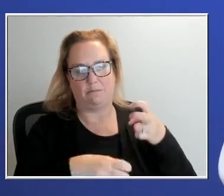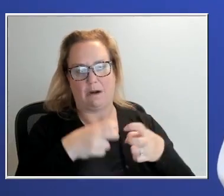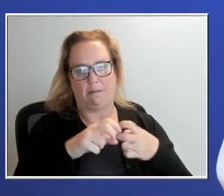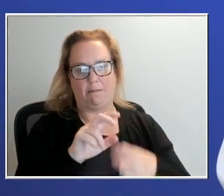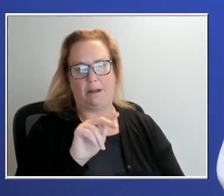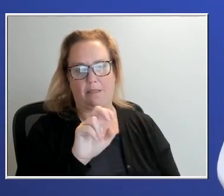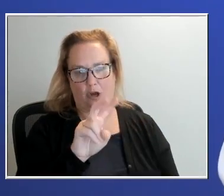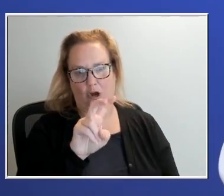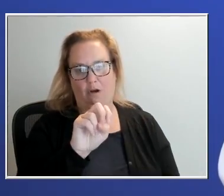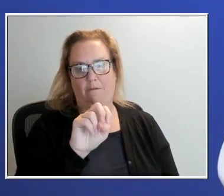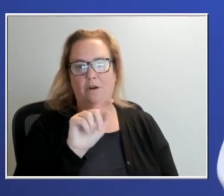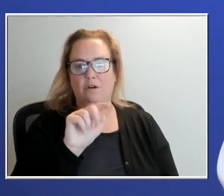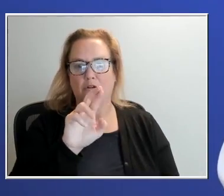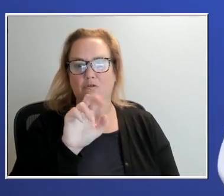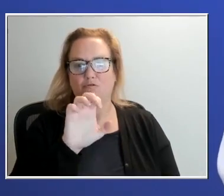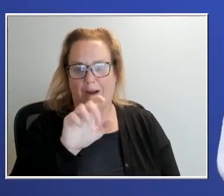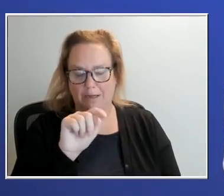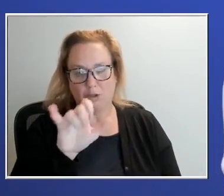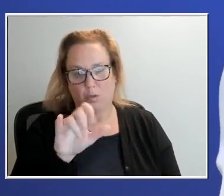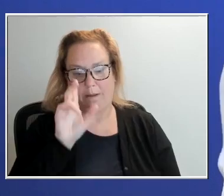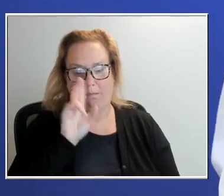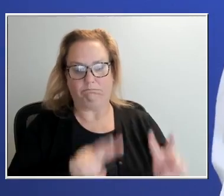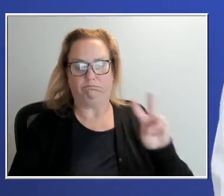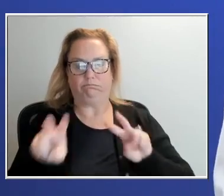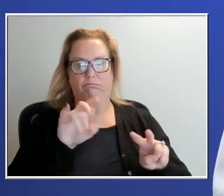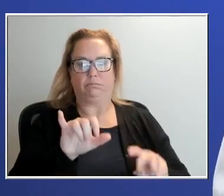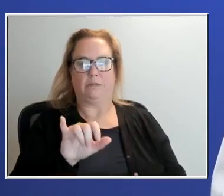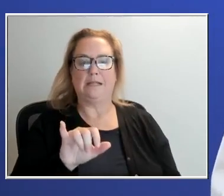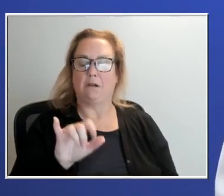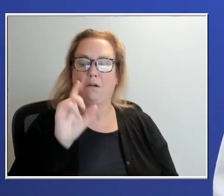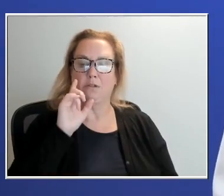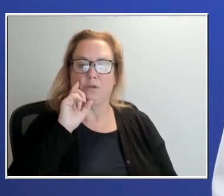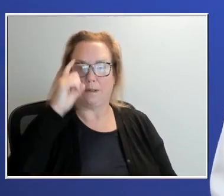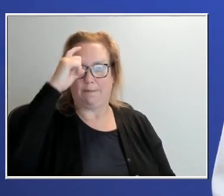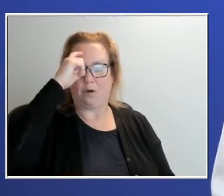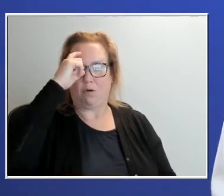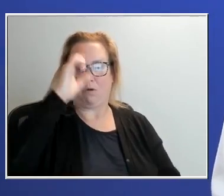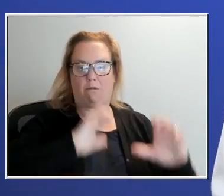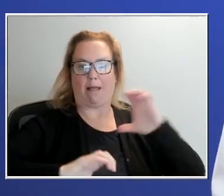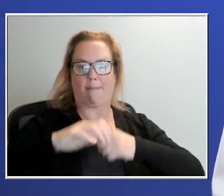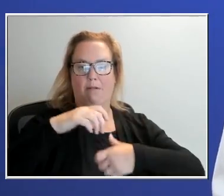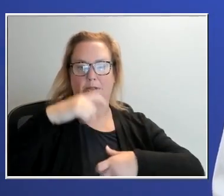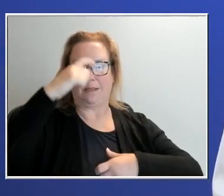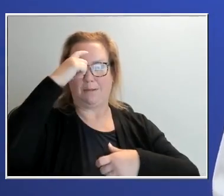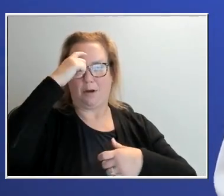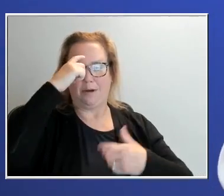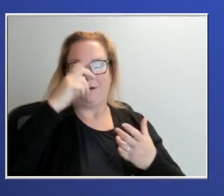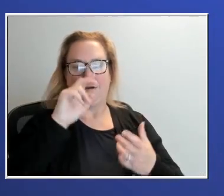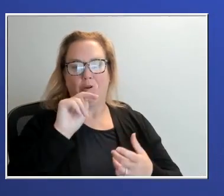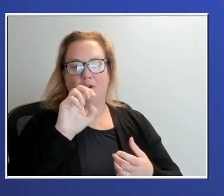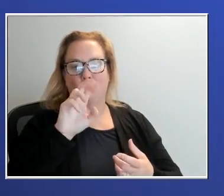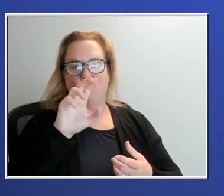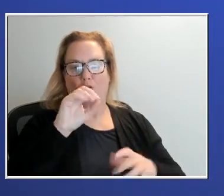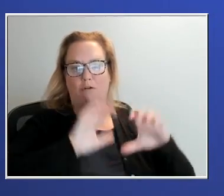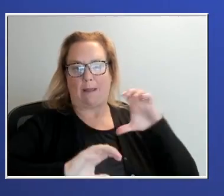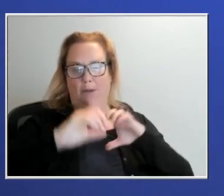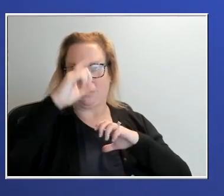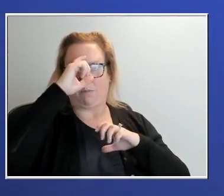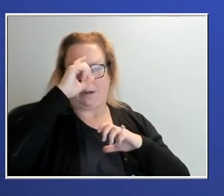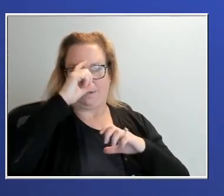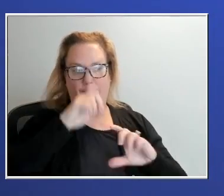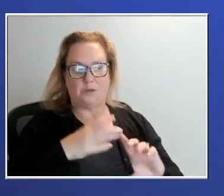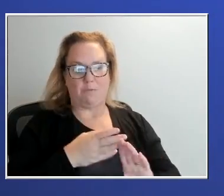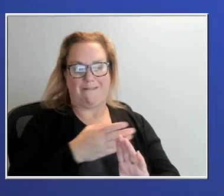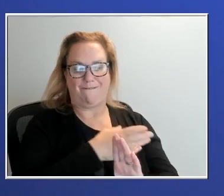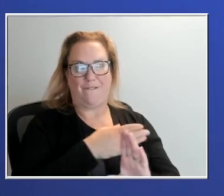So we looked at that, and we looked at some neurochemicals in the brain. And all these findings, they were different before transplant, and they